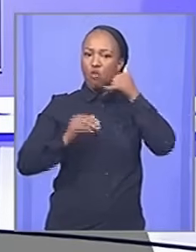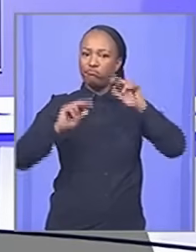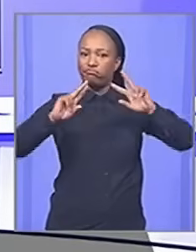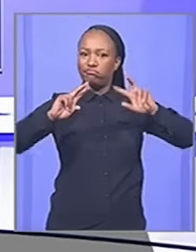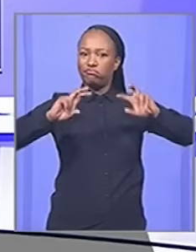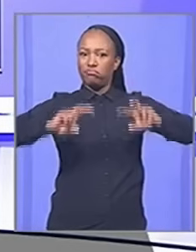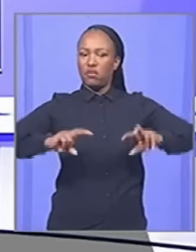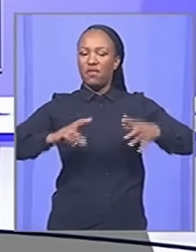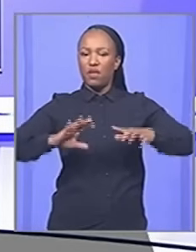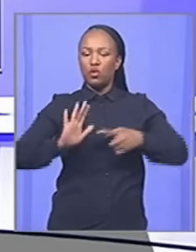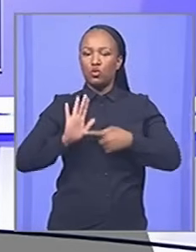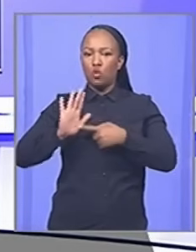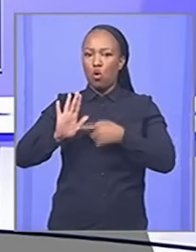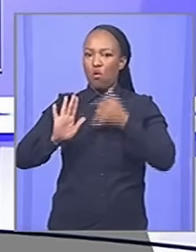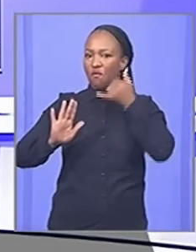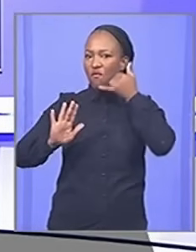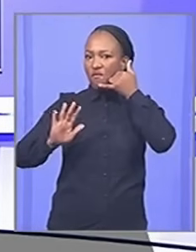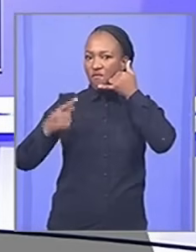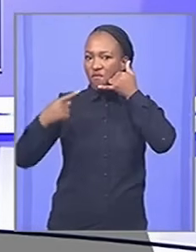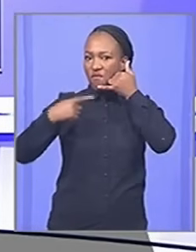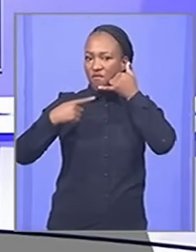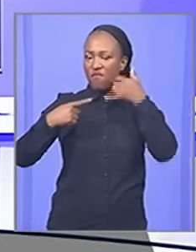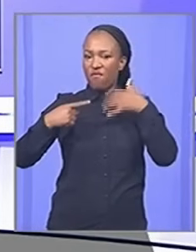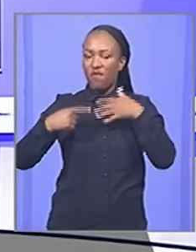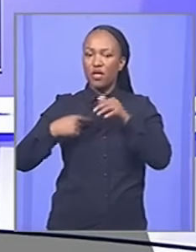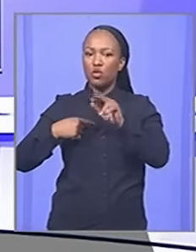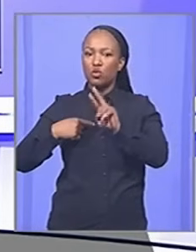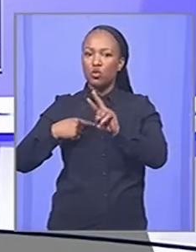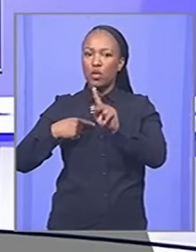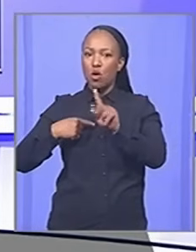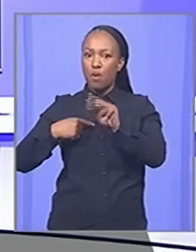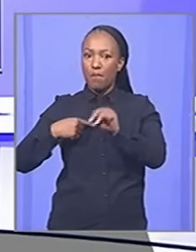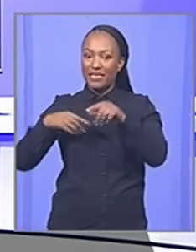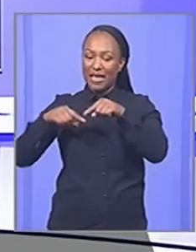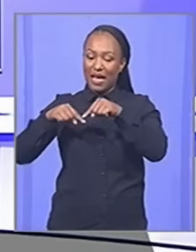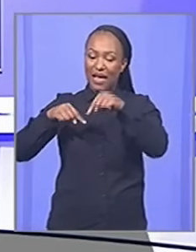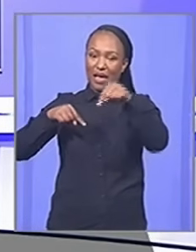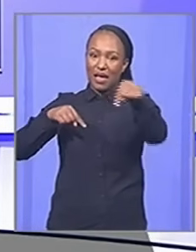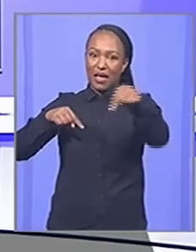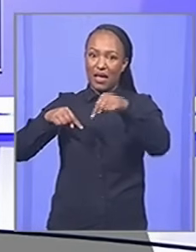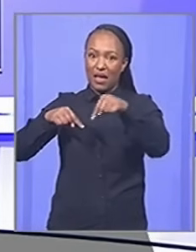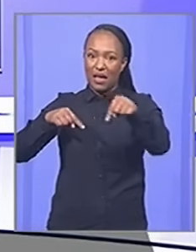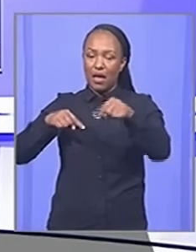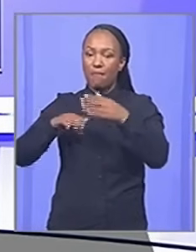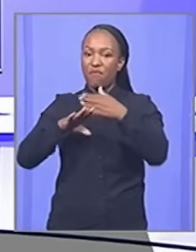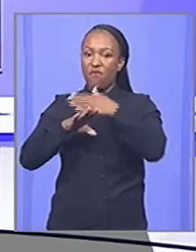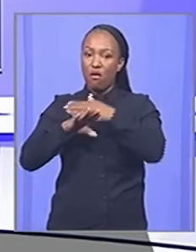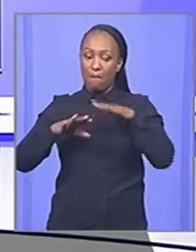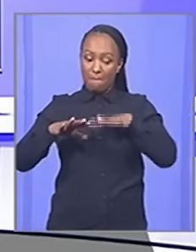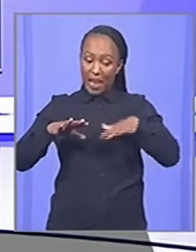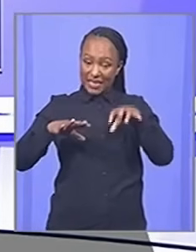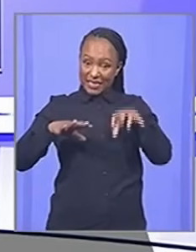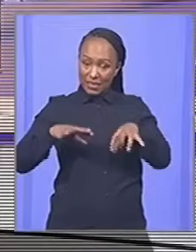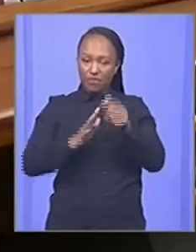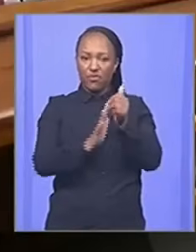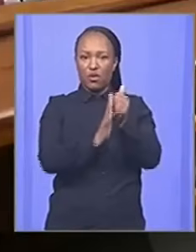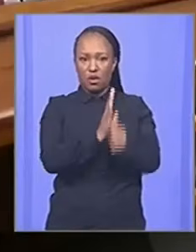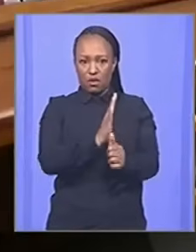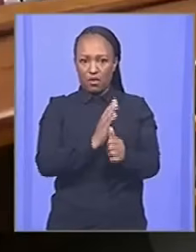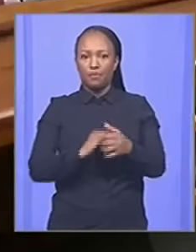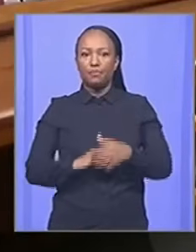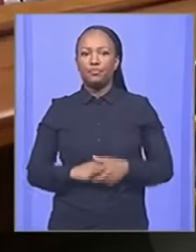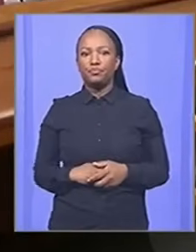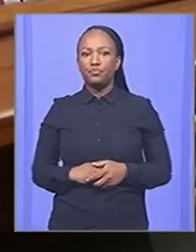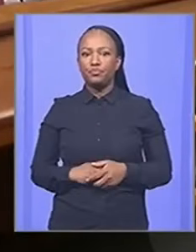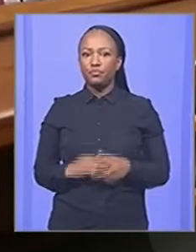gore sellathekeng seo se be se le dikilomitara tše 2 fegolwana senyane go tloga le lefelong la polao. Se